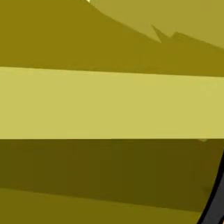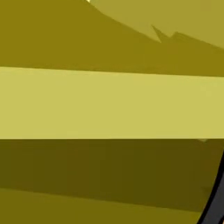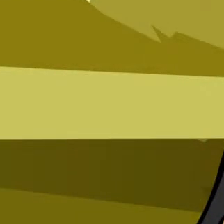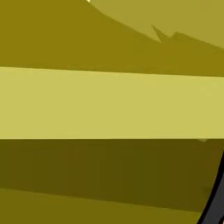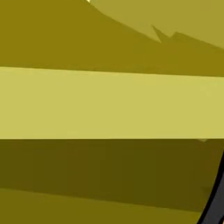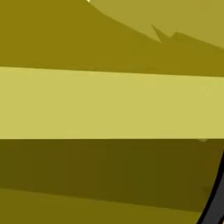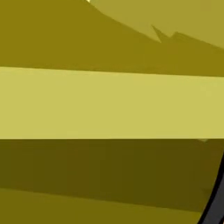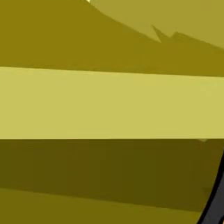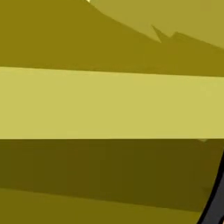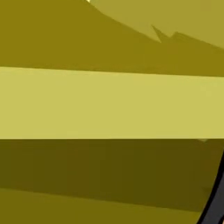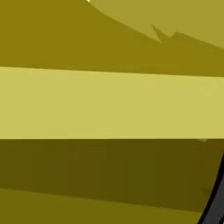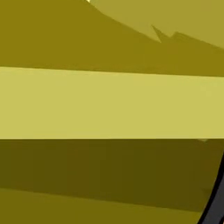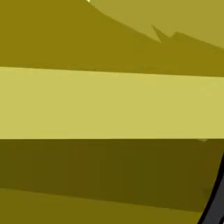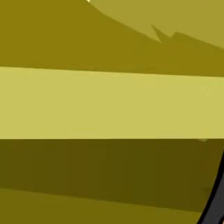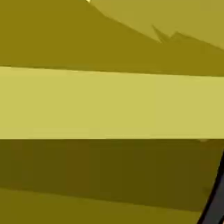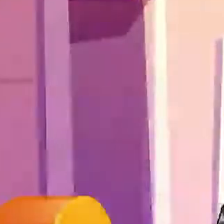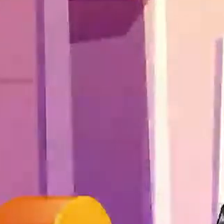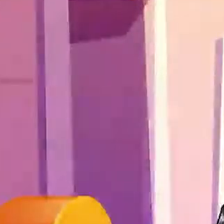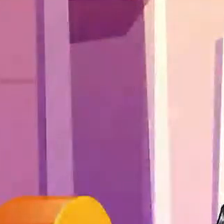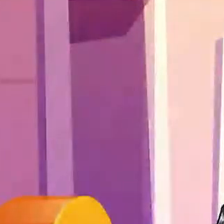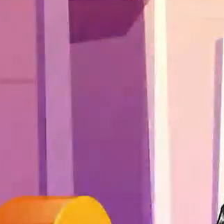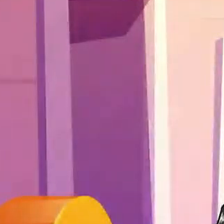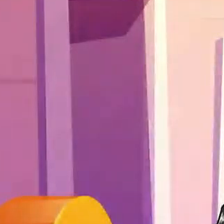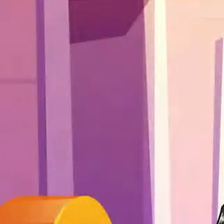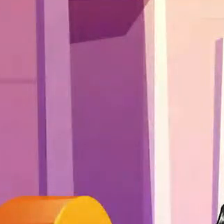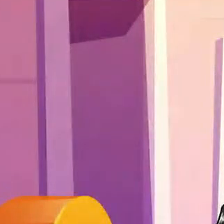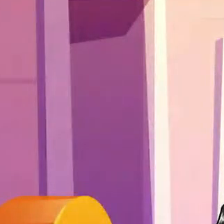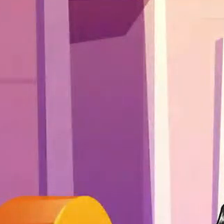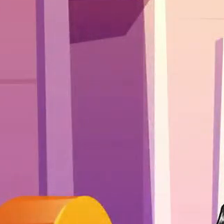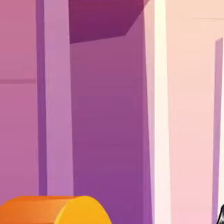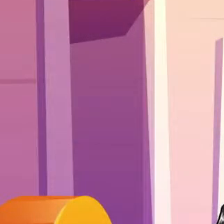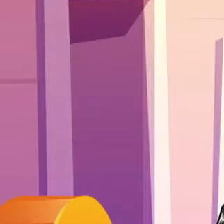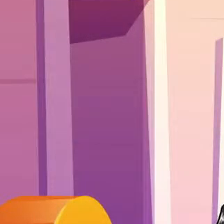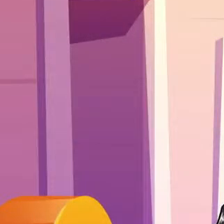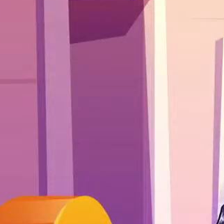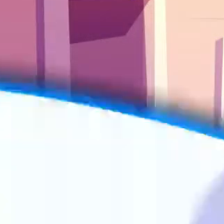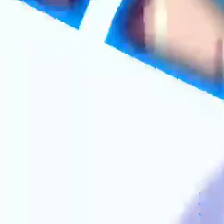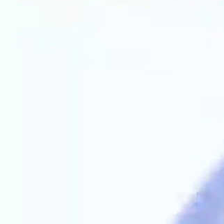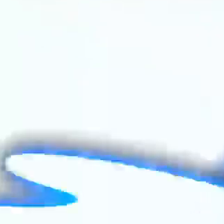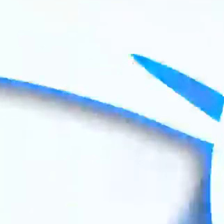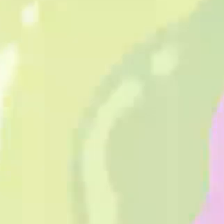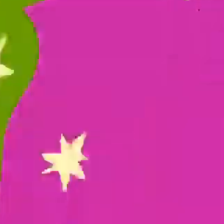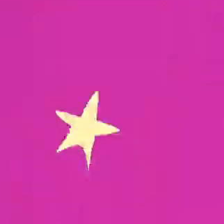the coronavirus? Yes, please. Okay, let's go.